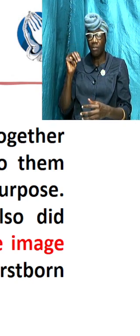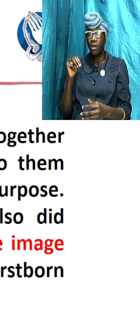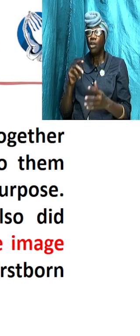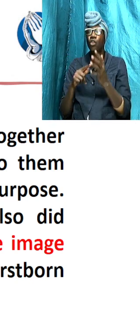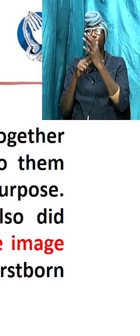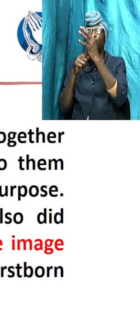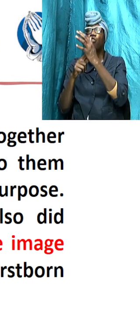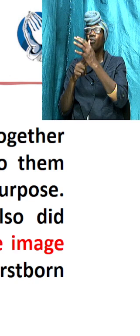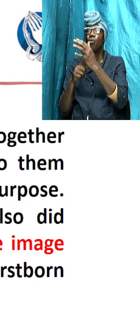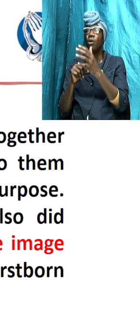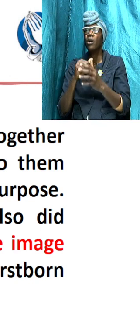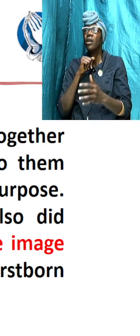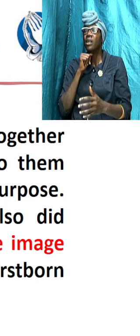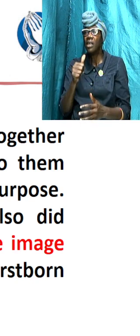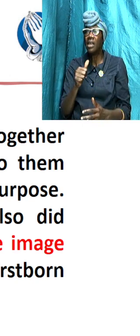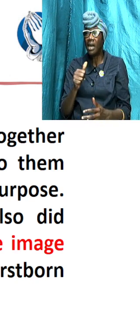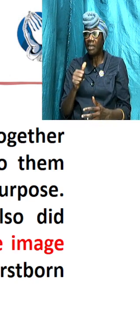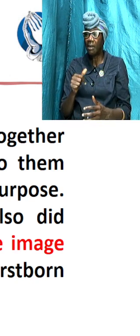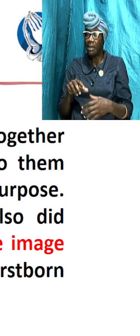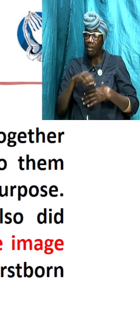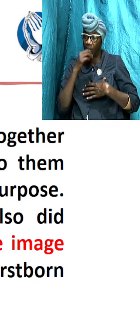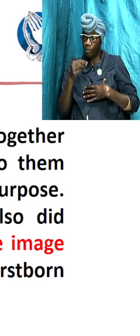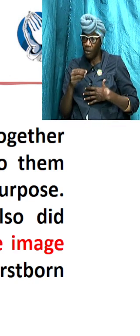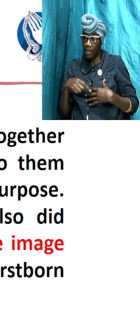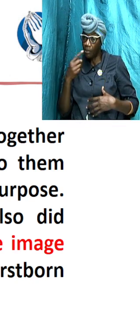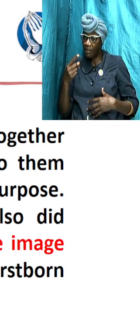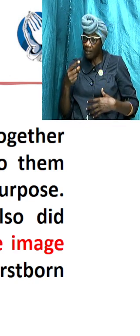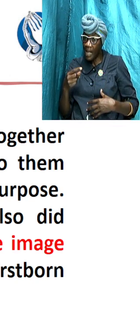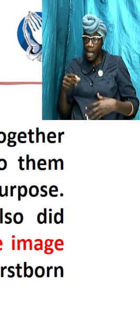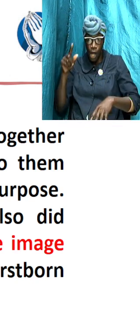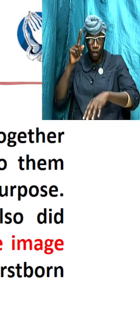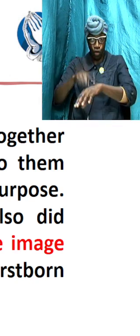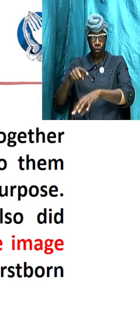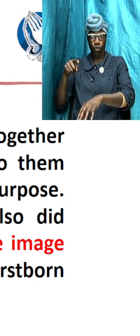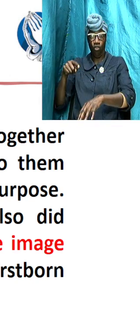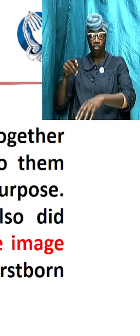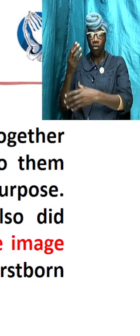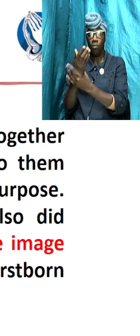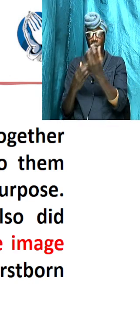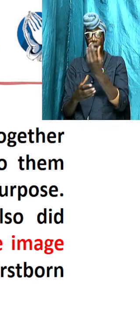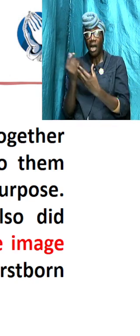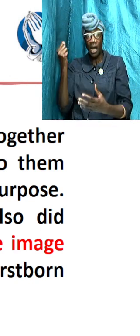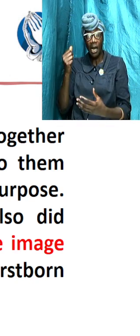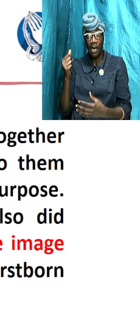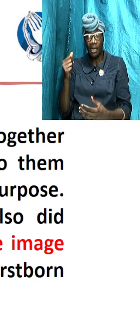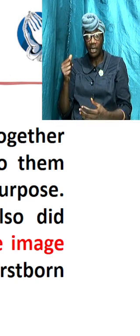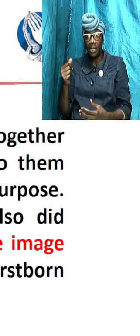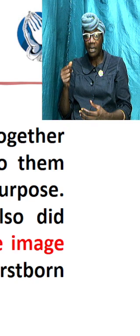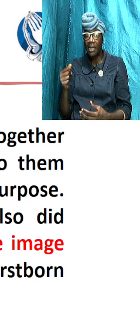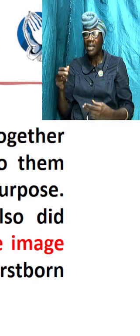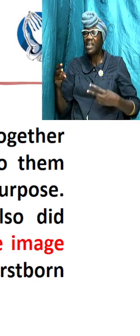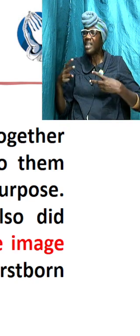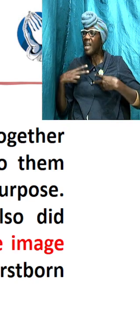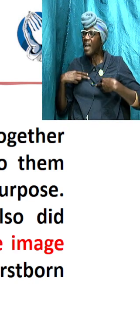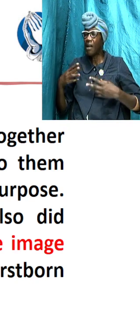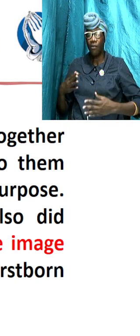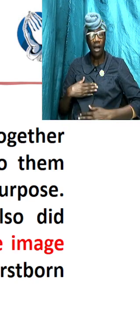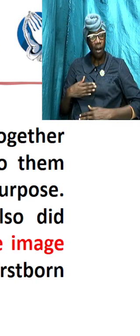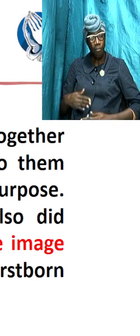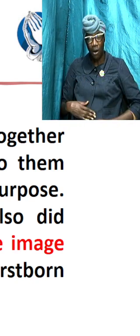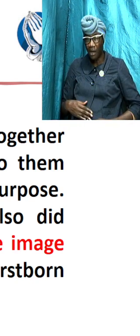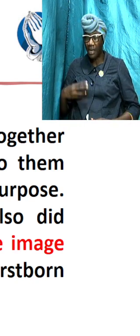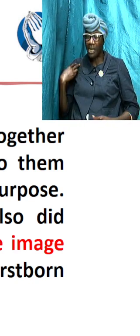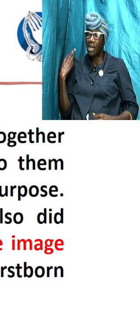said to Thomas, touch my hand. Because he was not spirit. He had a body. He was not a disembodied spirit. He had a body. And we are going to